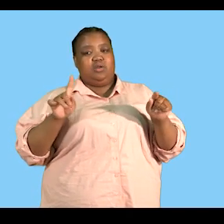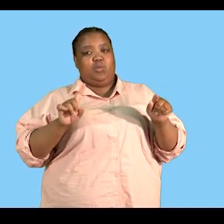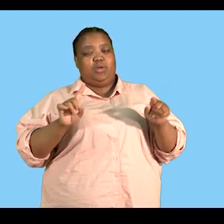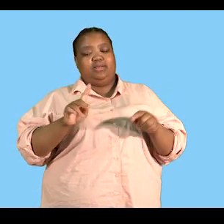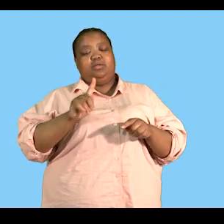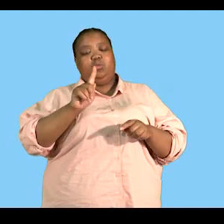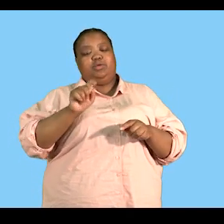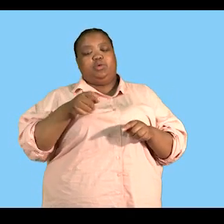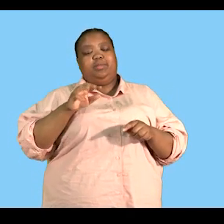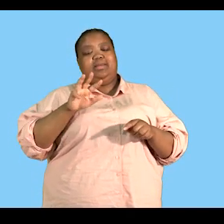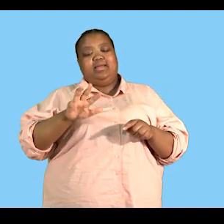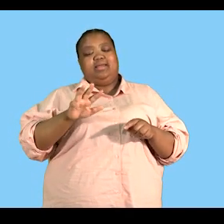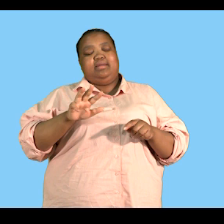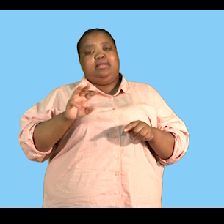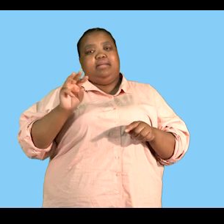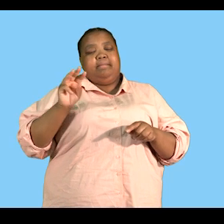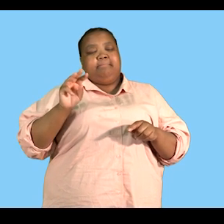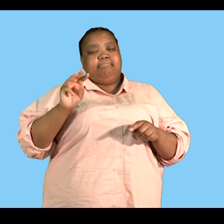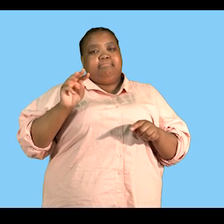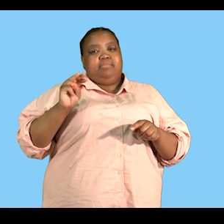1,9 meters in reality.